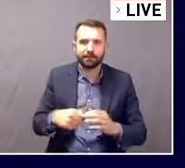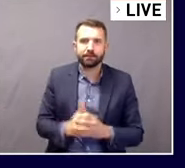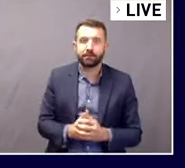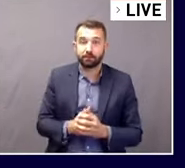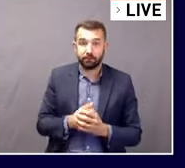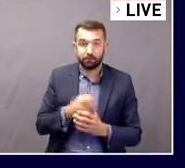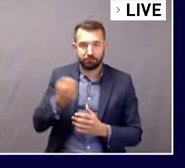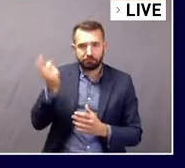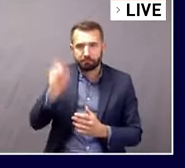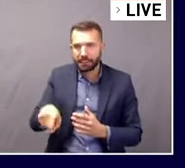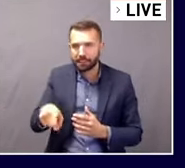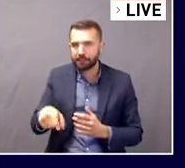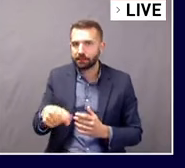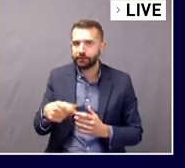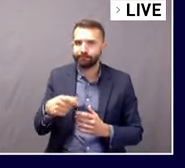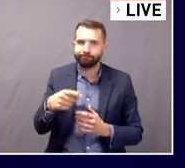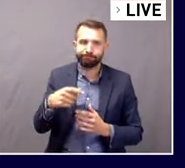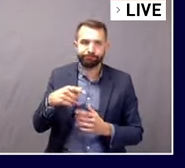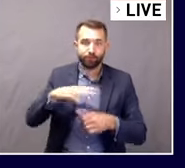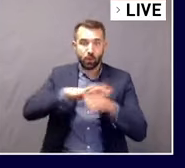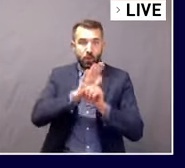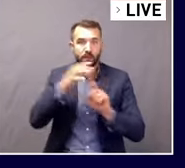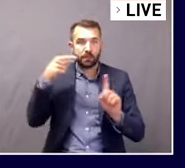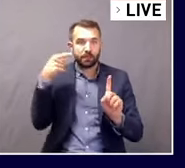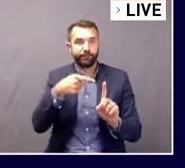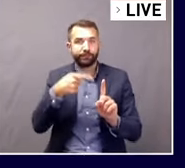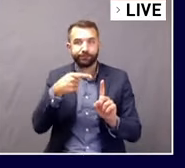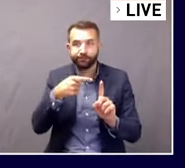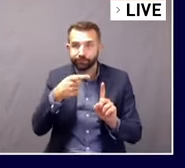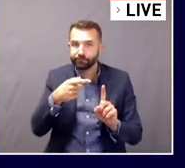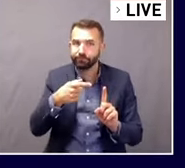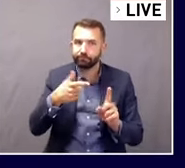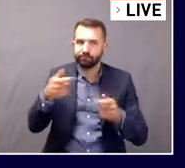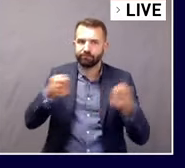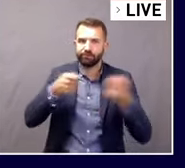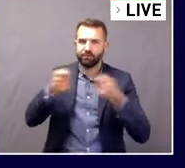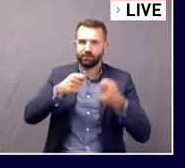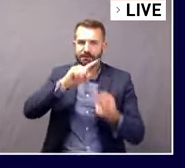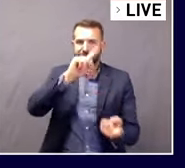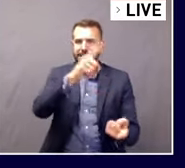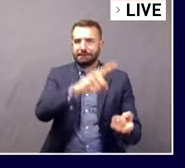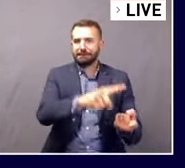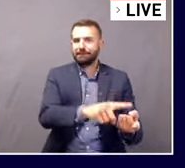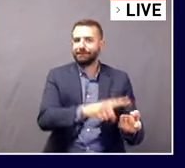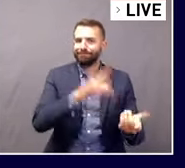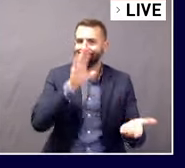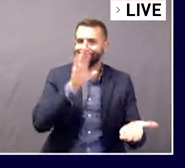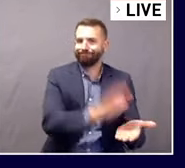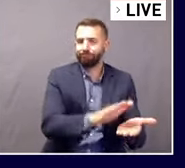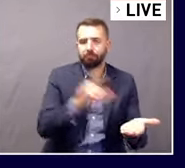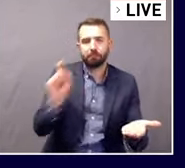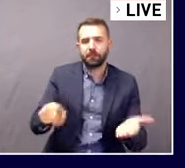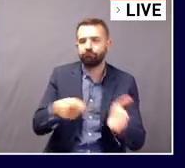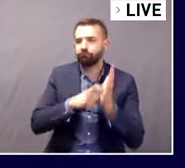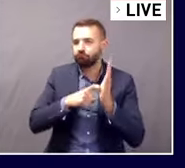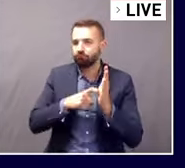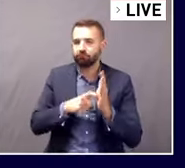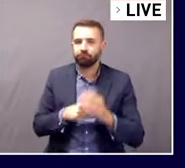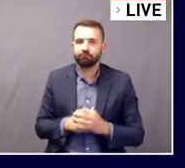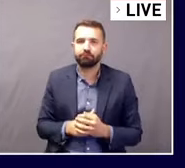now, the arrival of flu season on top of that will make the fall and the winter that much more